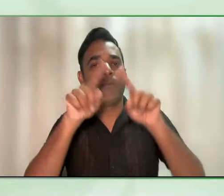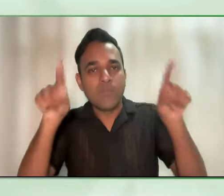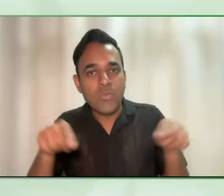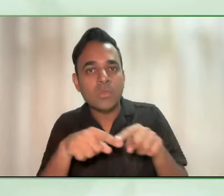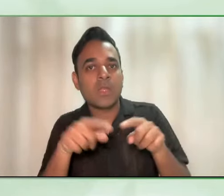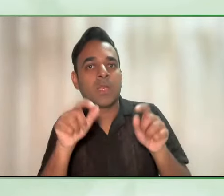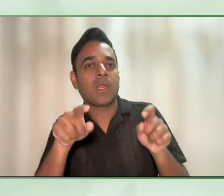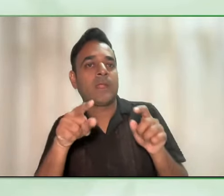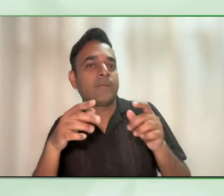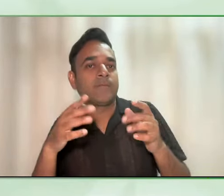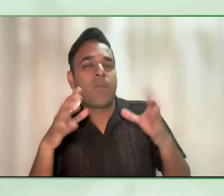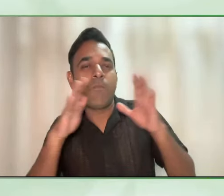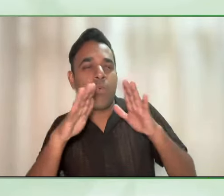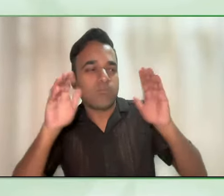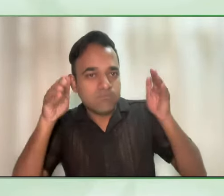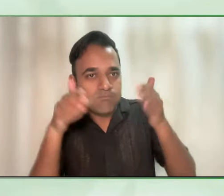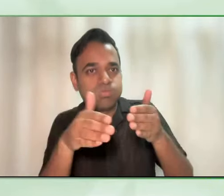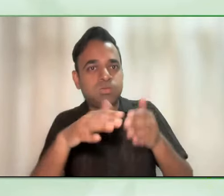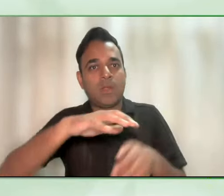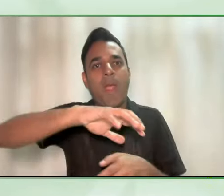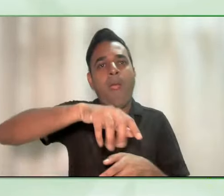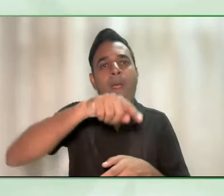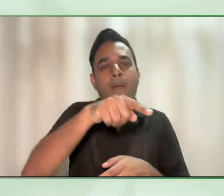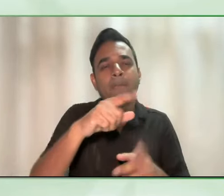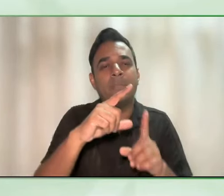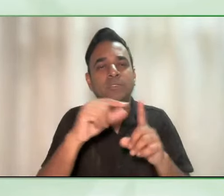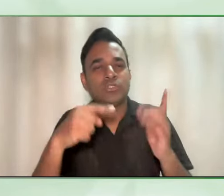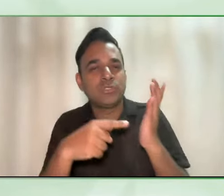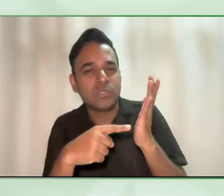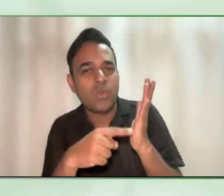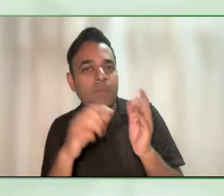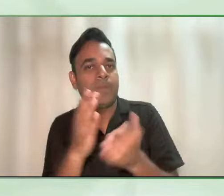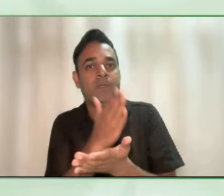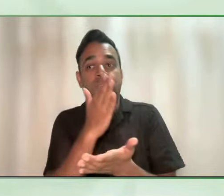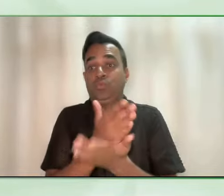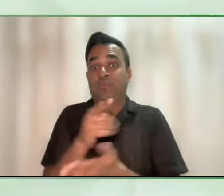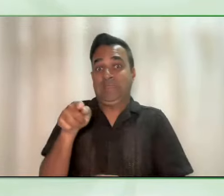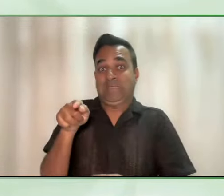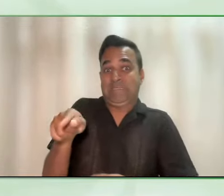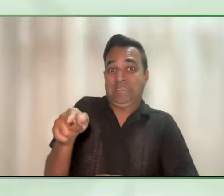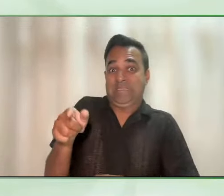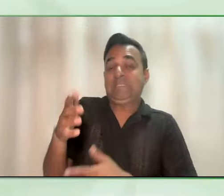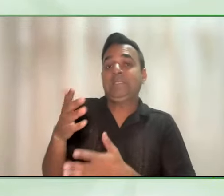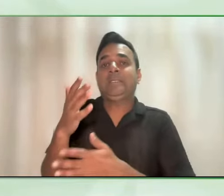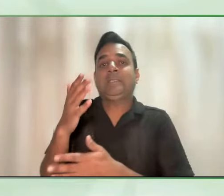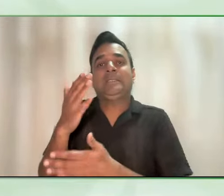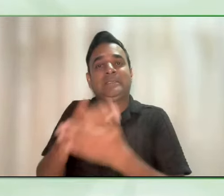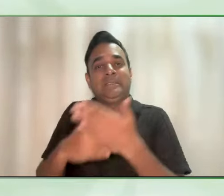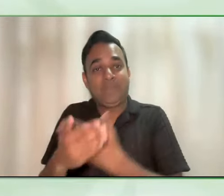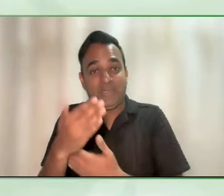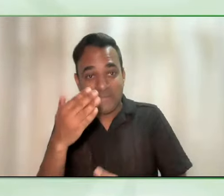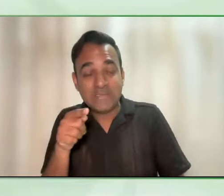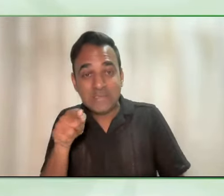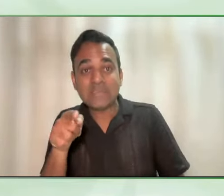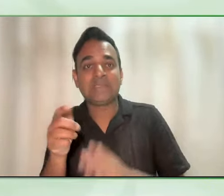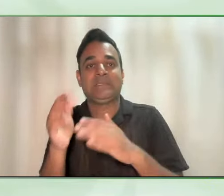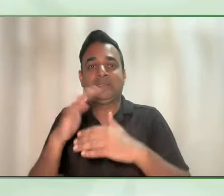That's very interesting, Javier. Thank you. Back to you, Evangelia. You've heard what